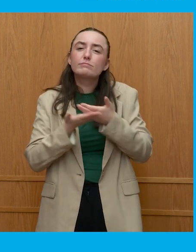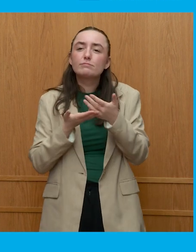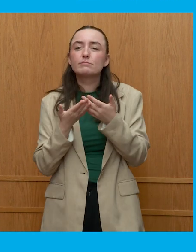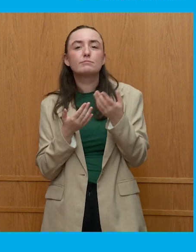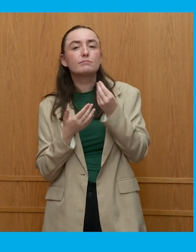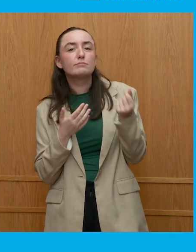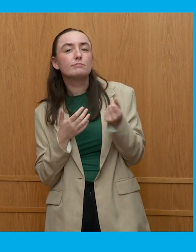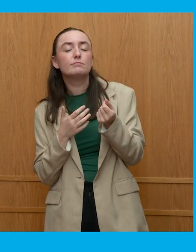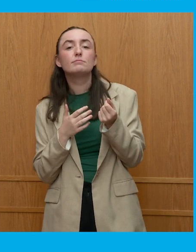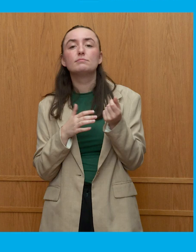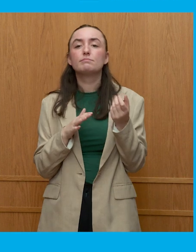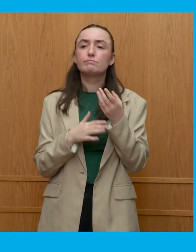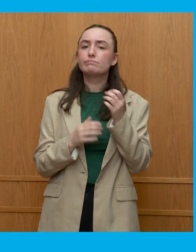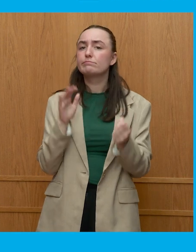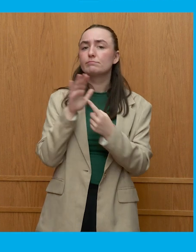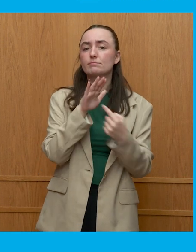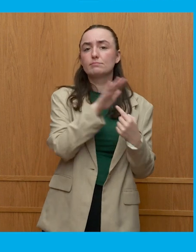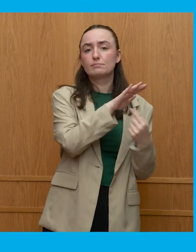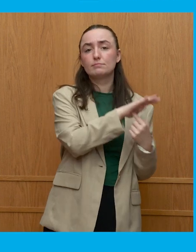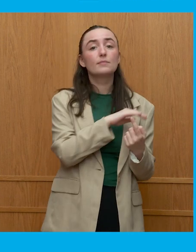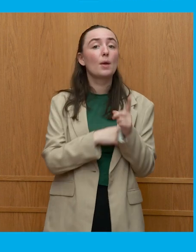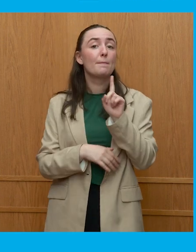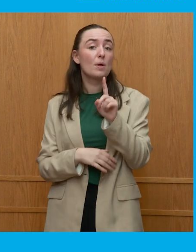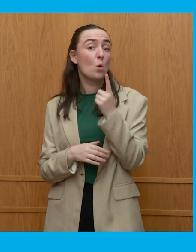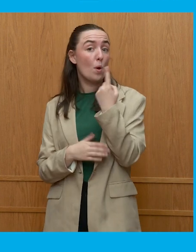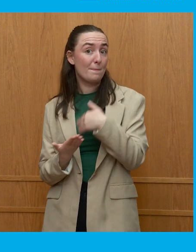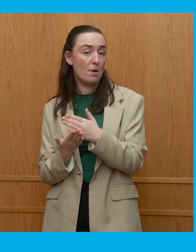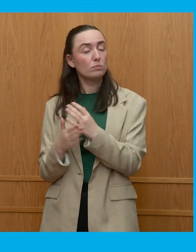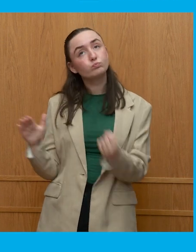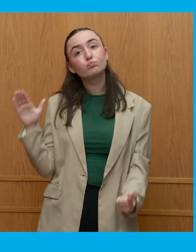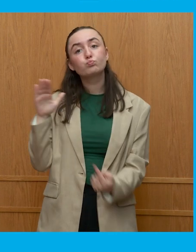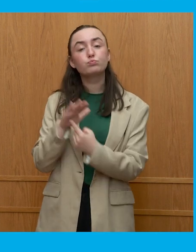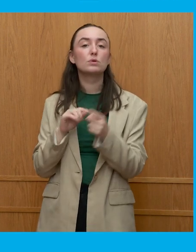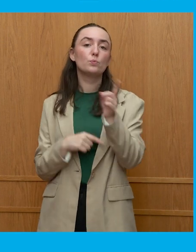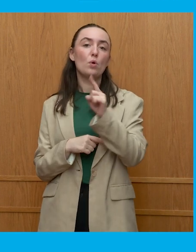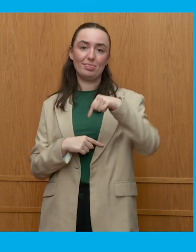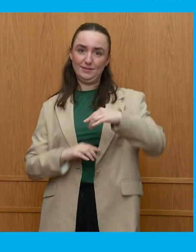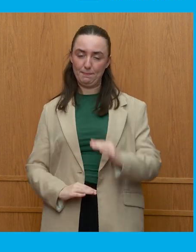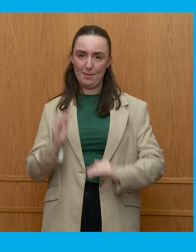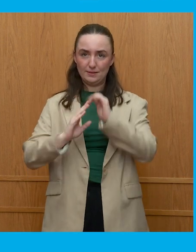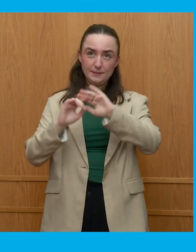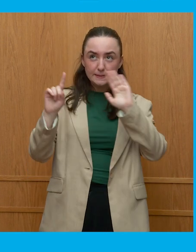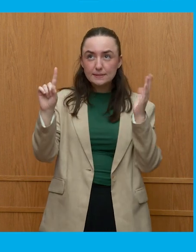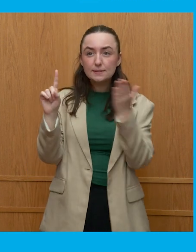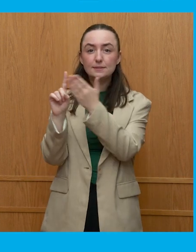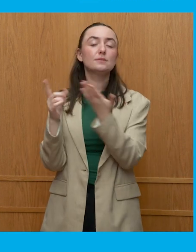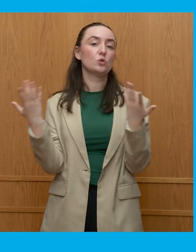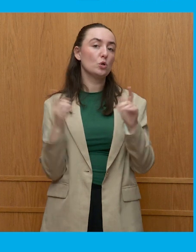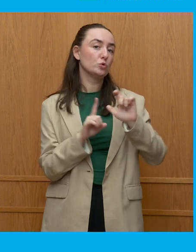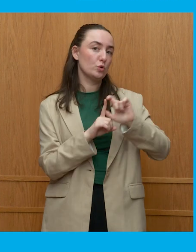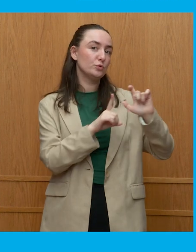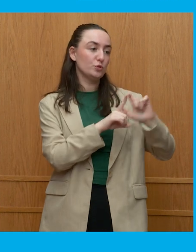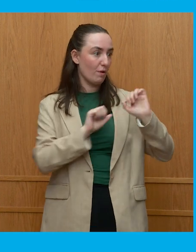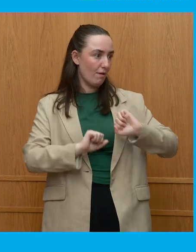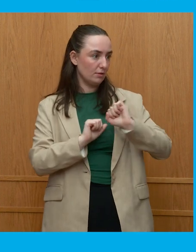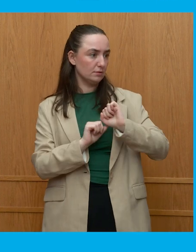We've touched on a key aspect of it's the building's ambition and Donald Dewar's desire for it